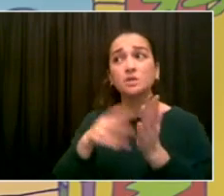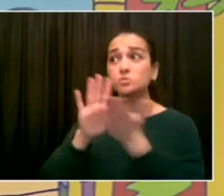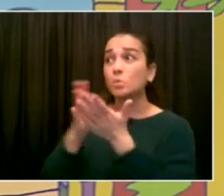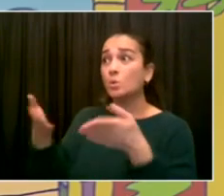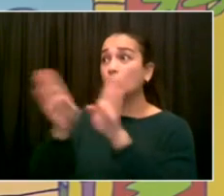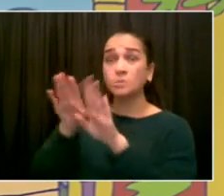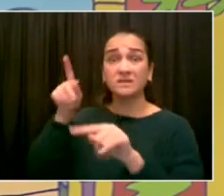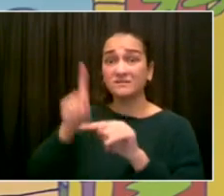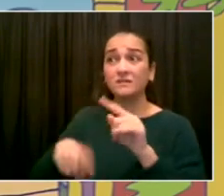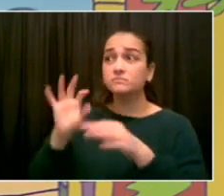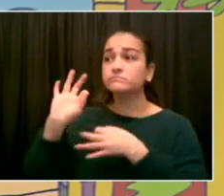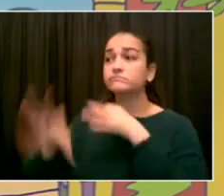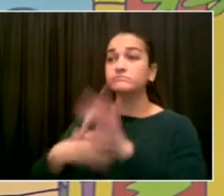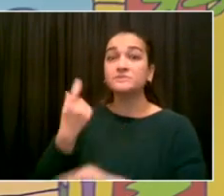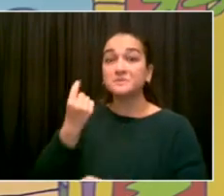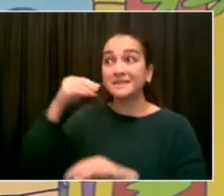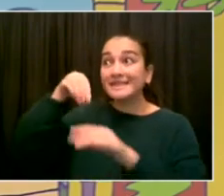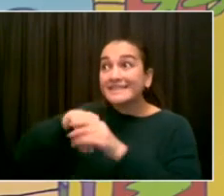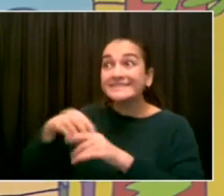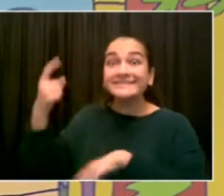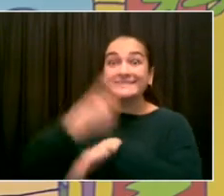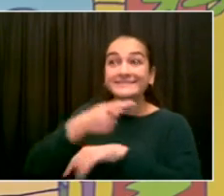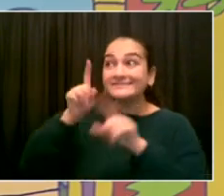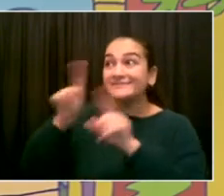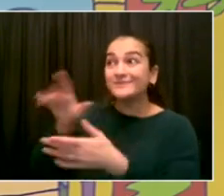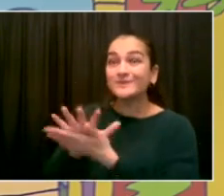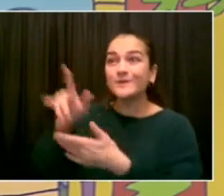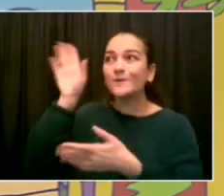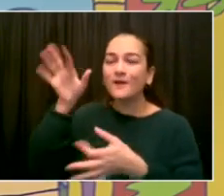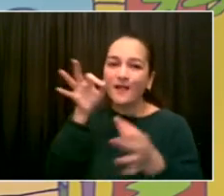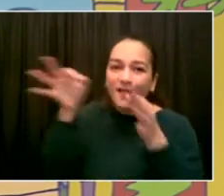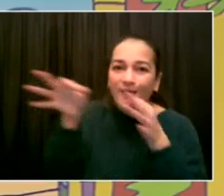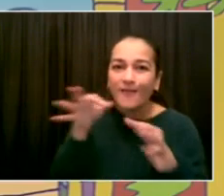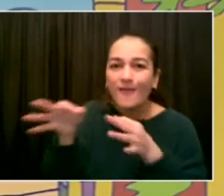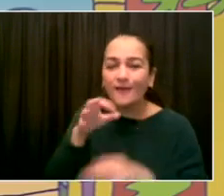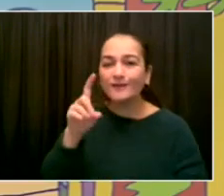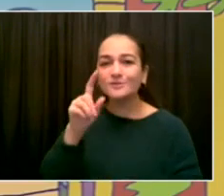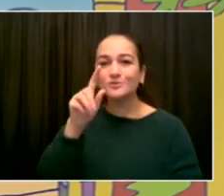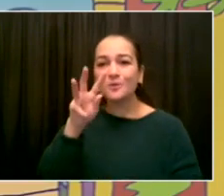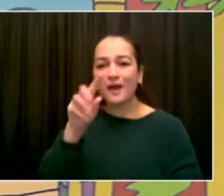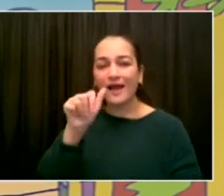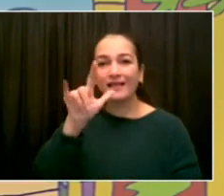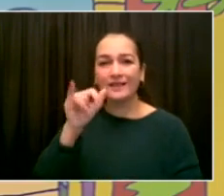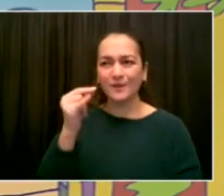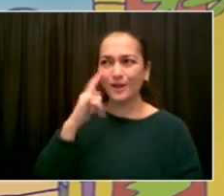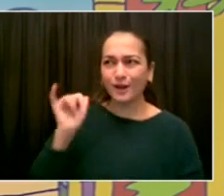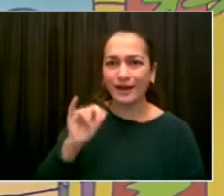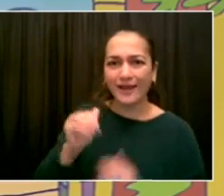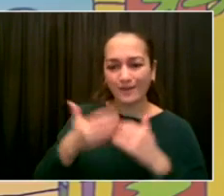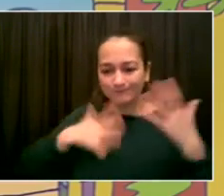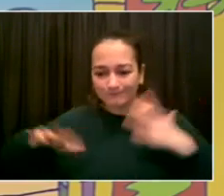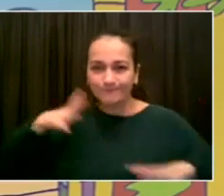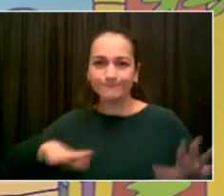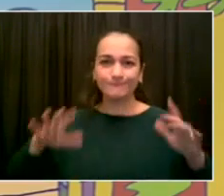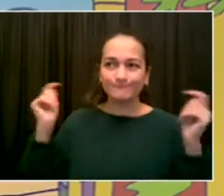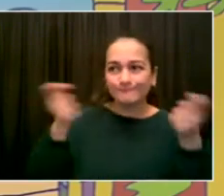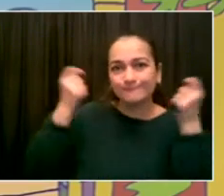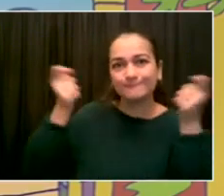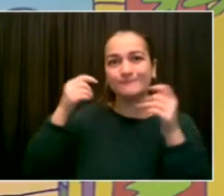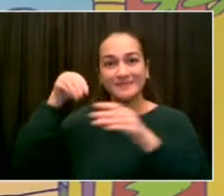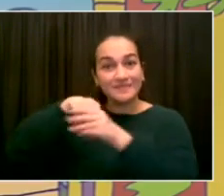City. Talking about Diwali is very important. And that's something I believe is happening, but we'll double down to make sure it is. Go ahead,